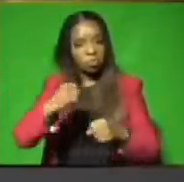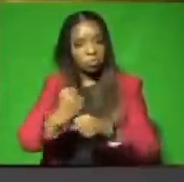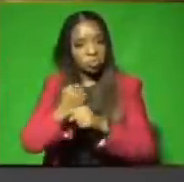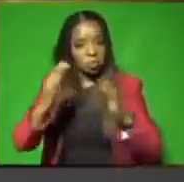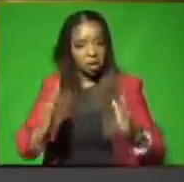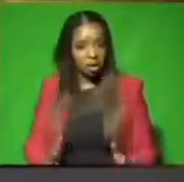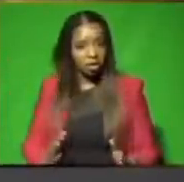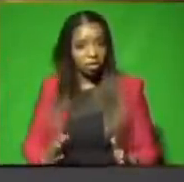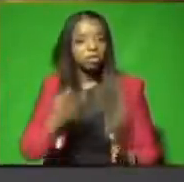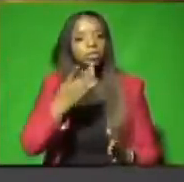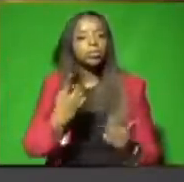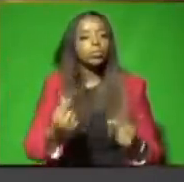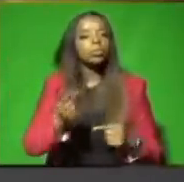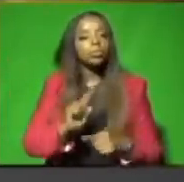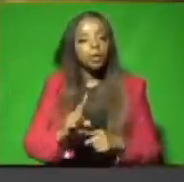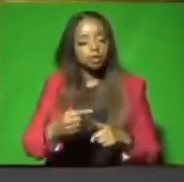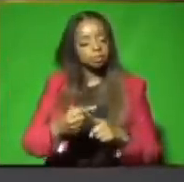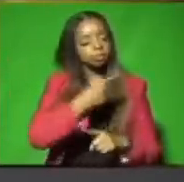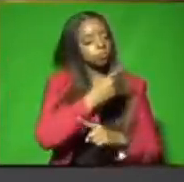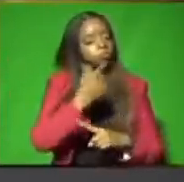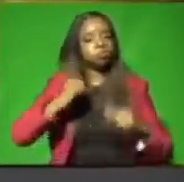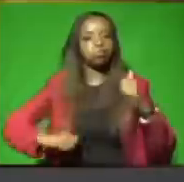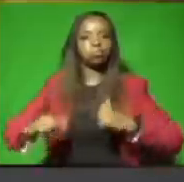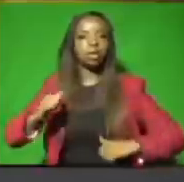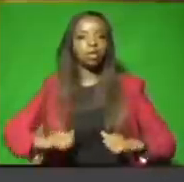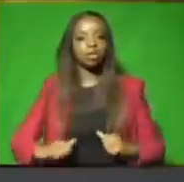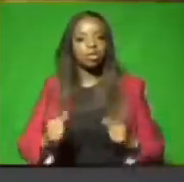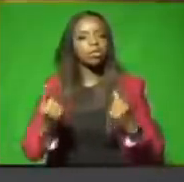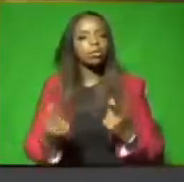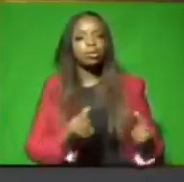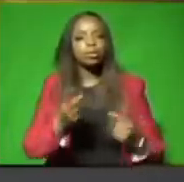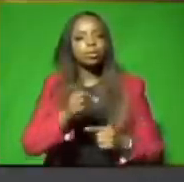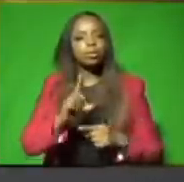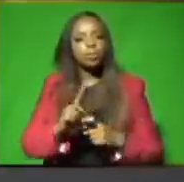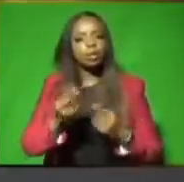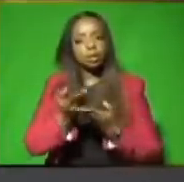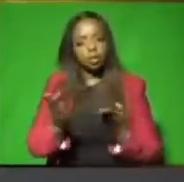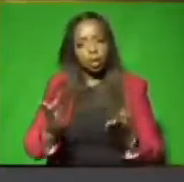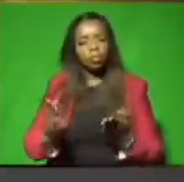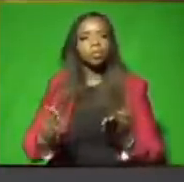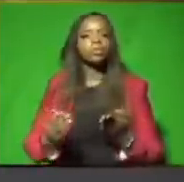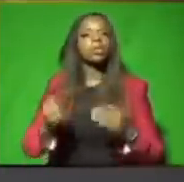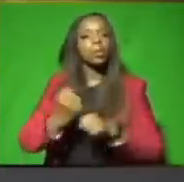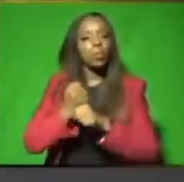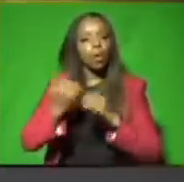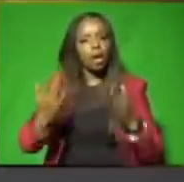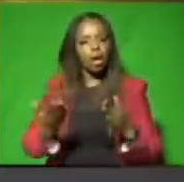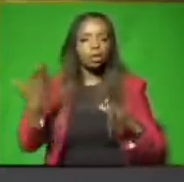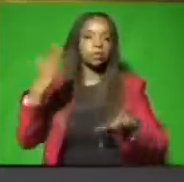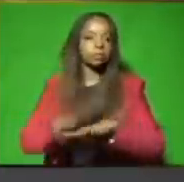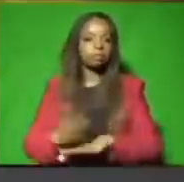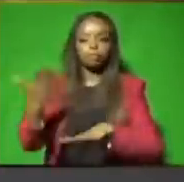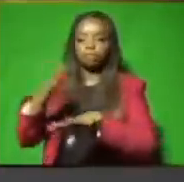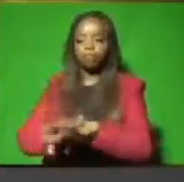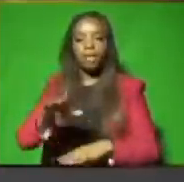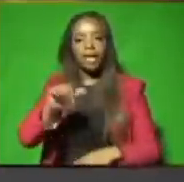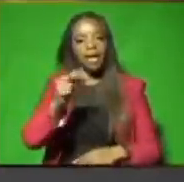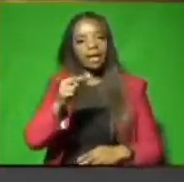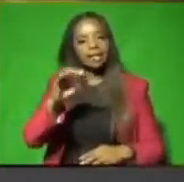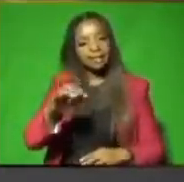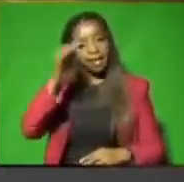for concomitant action, and 34 workers were massacred by the ANC government in